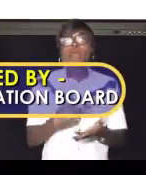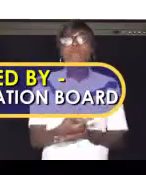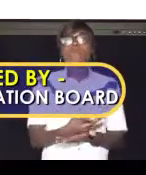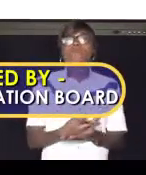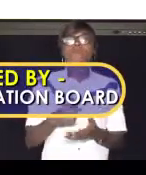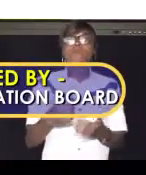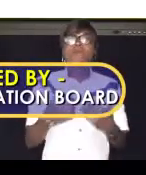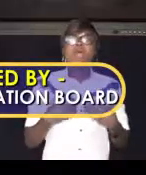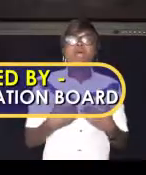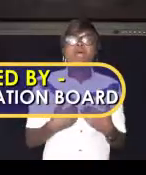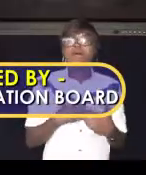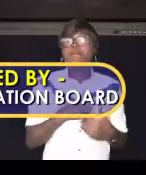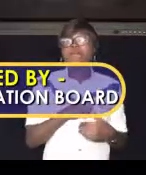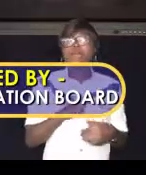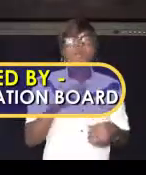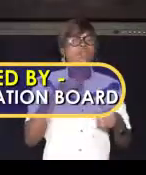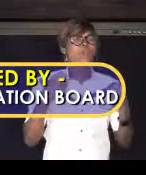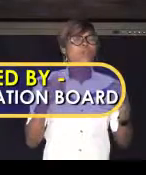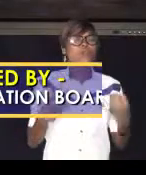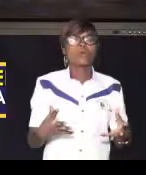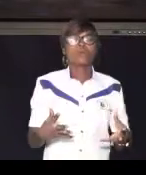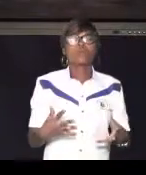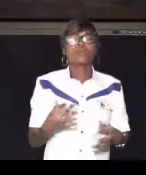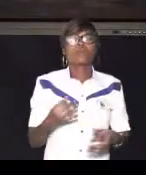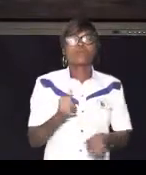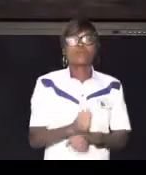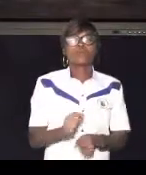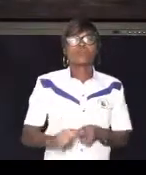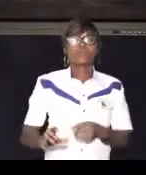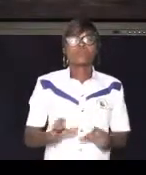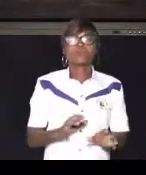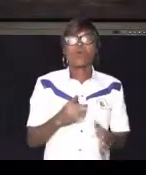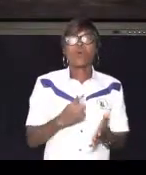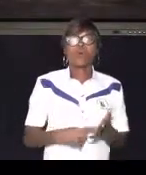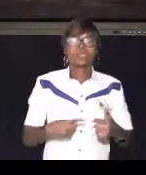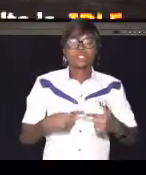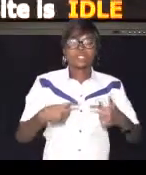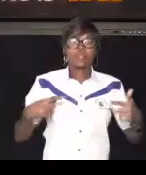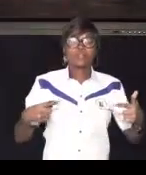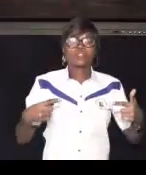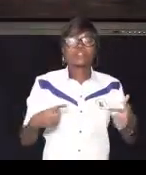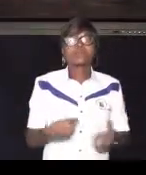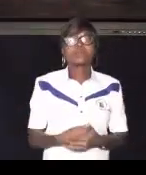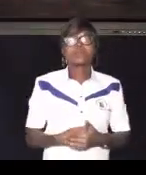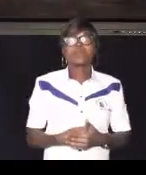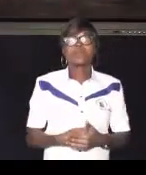cook. You have a great deal of things to do. What is